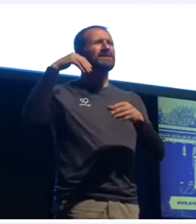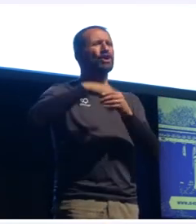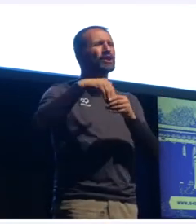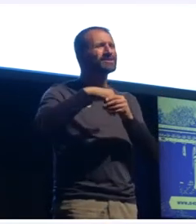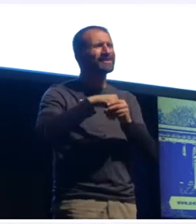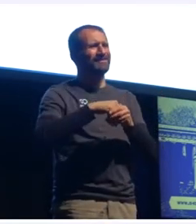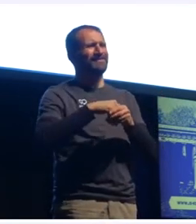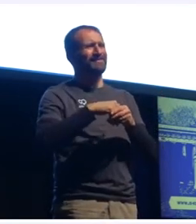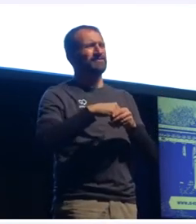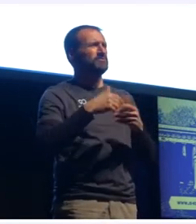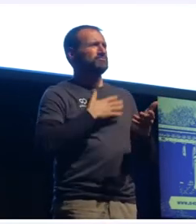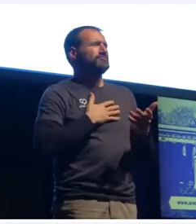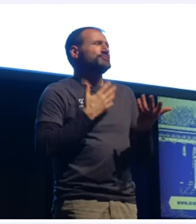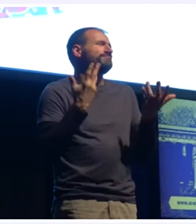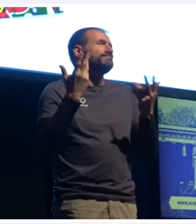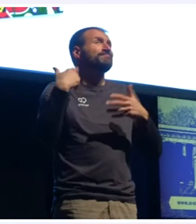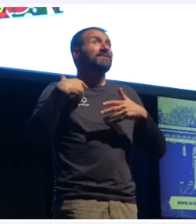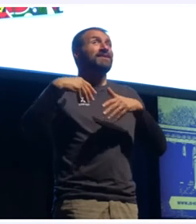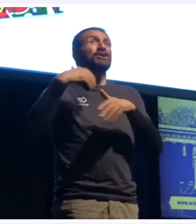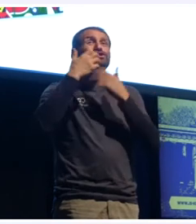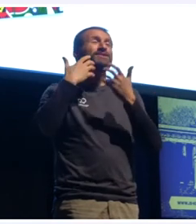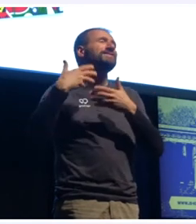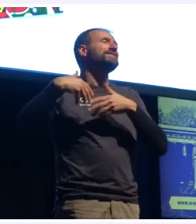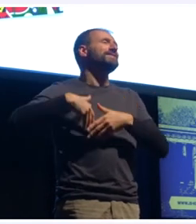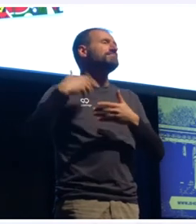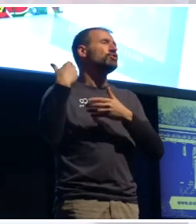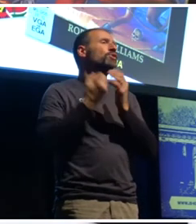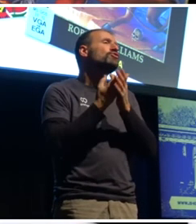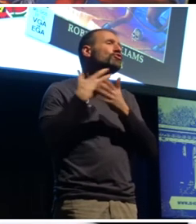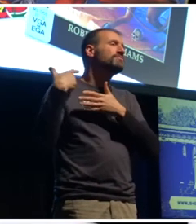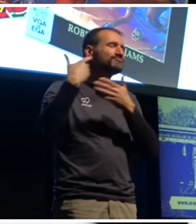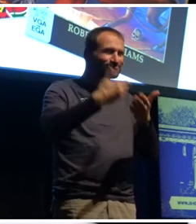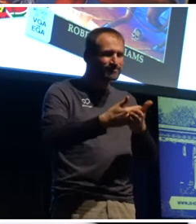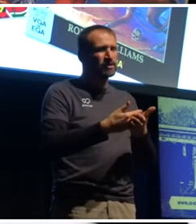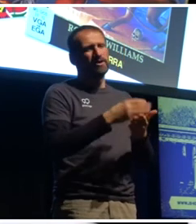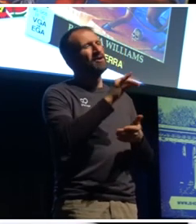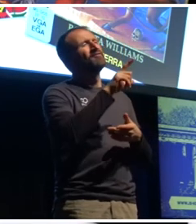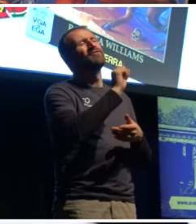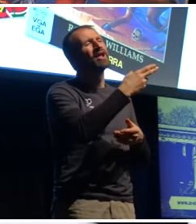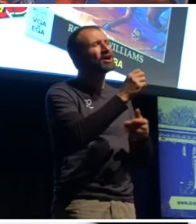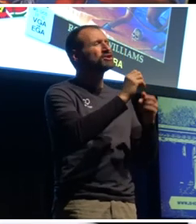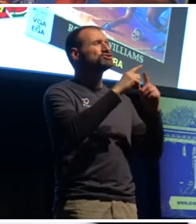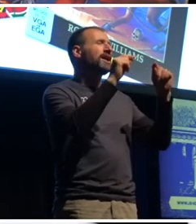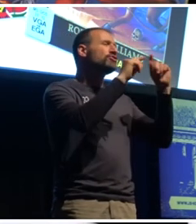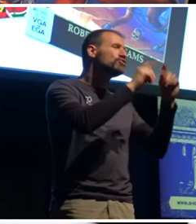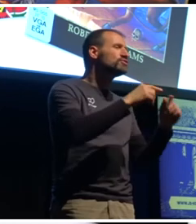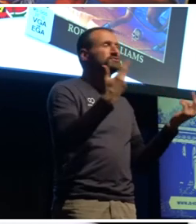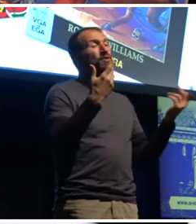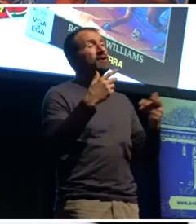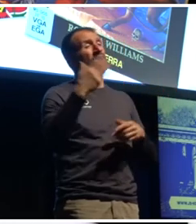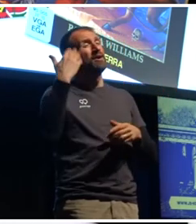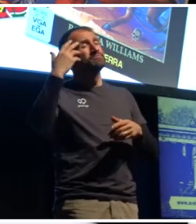to technologies that just aren't supported now, from Flash cartoons to DOS video games. I used to love King's